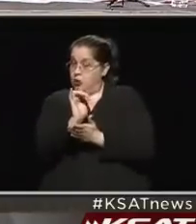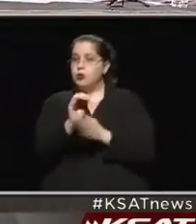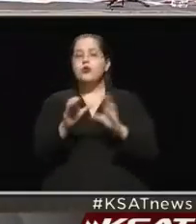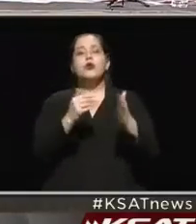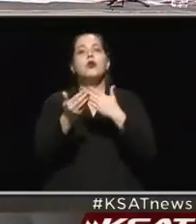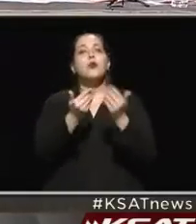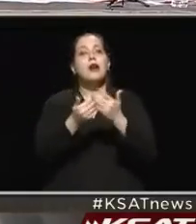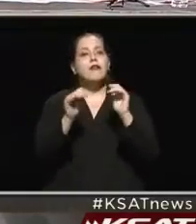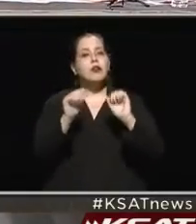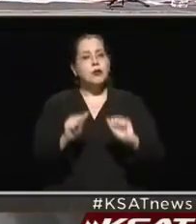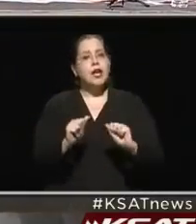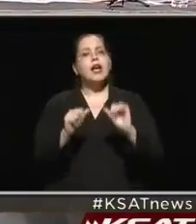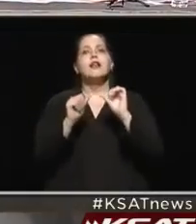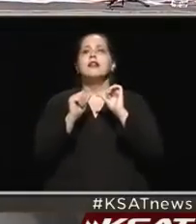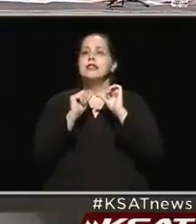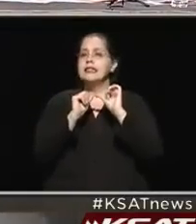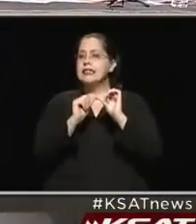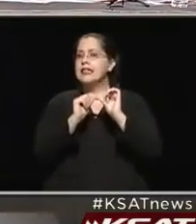you can.